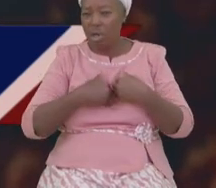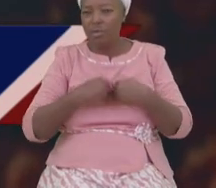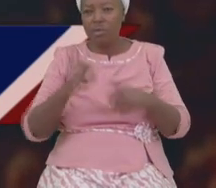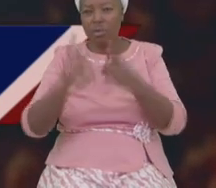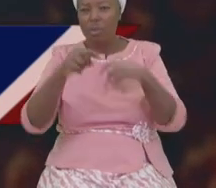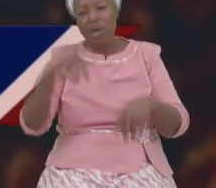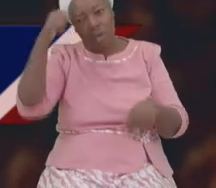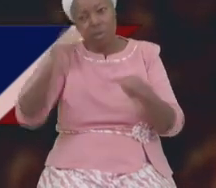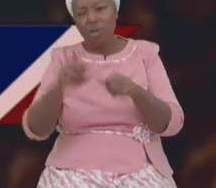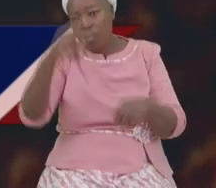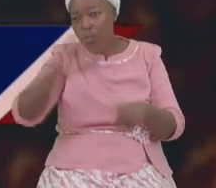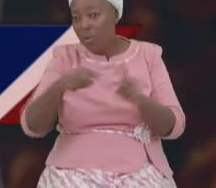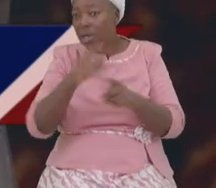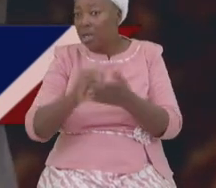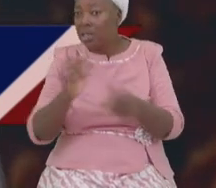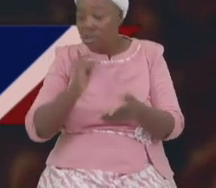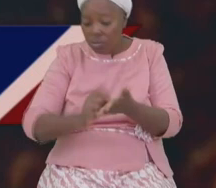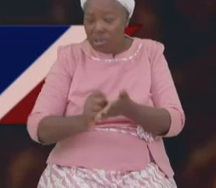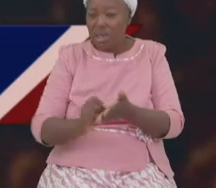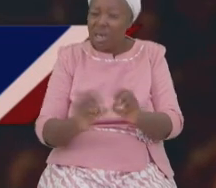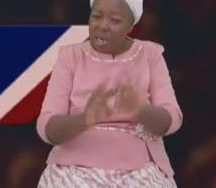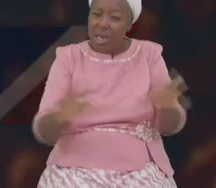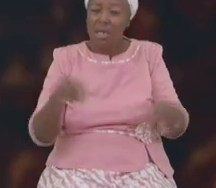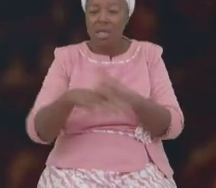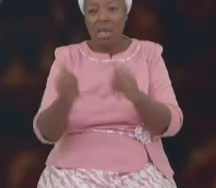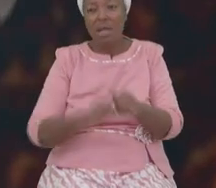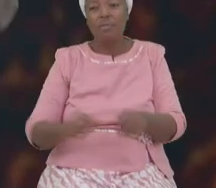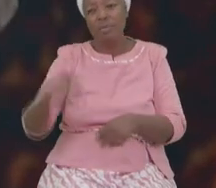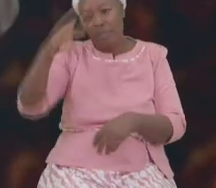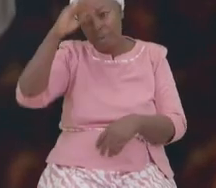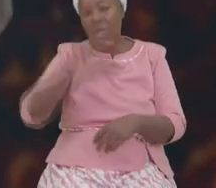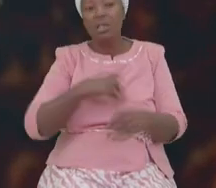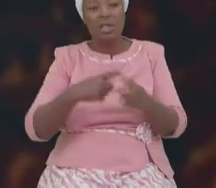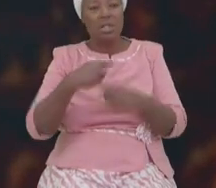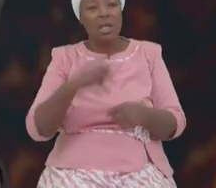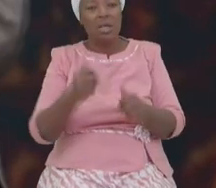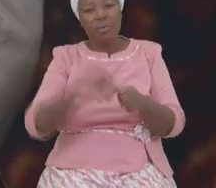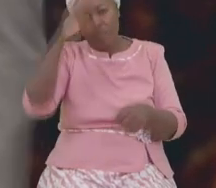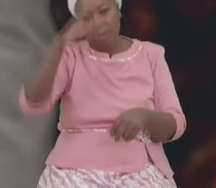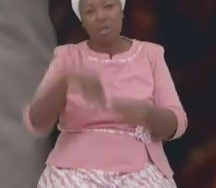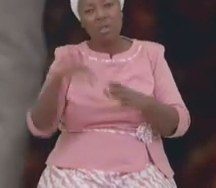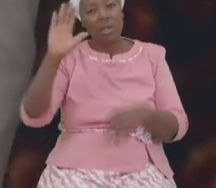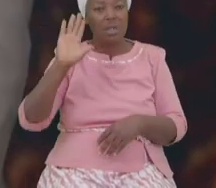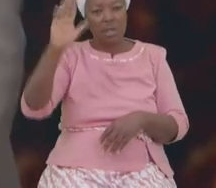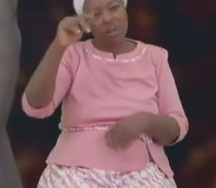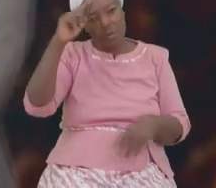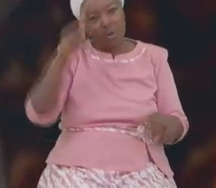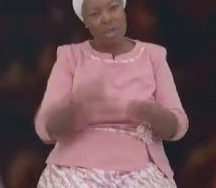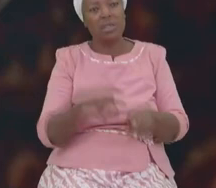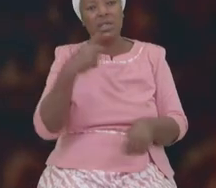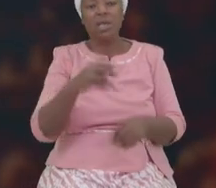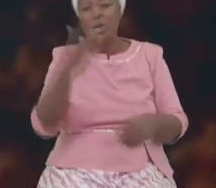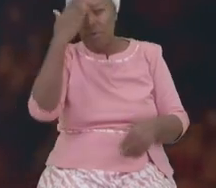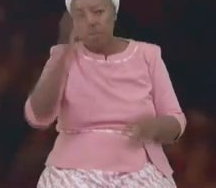written clearly in every heart. And it says, and every man is brother, saying, know the Lord,